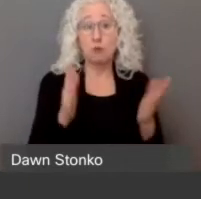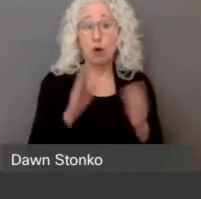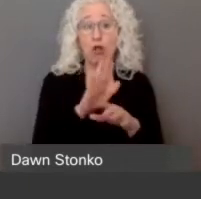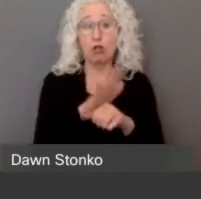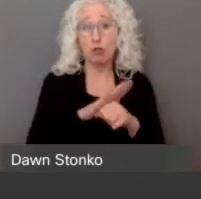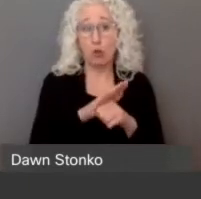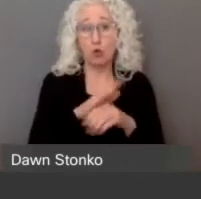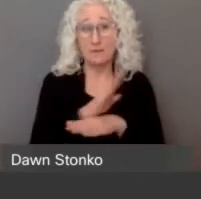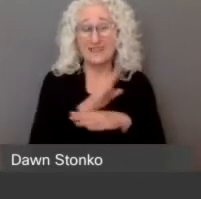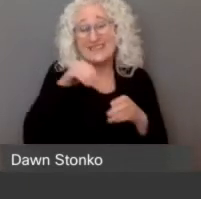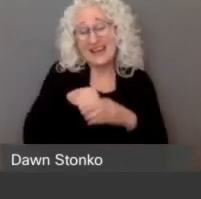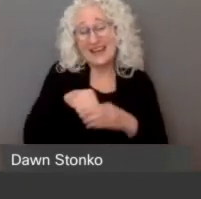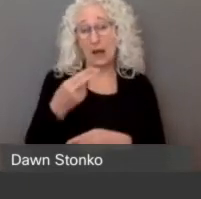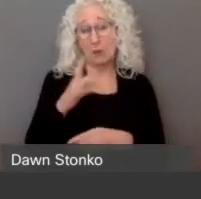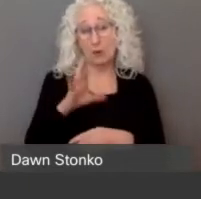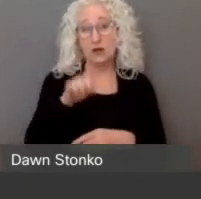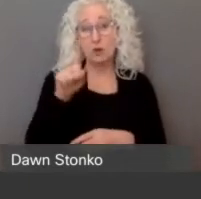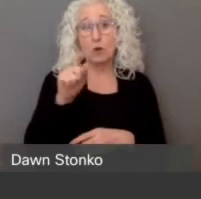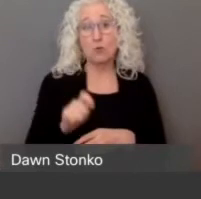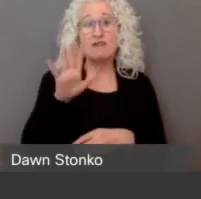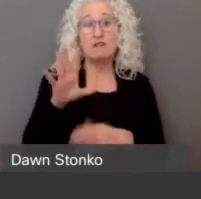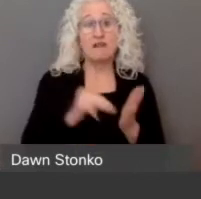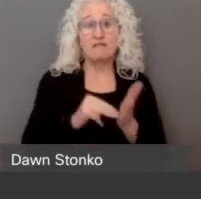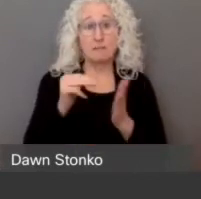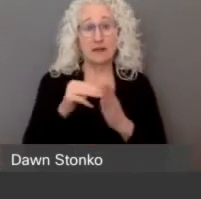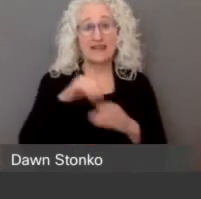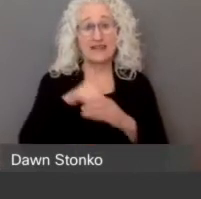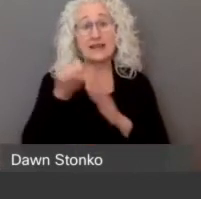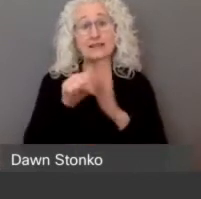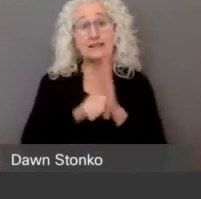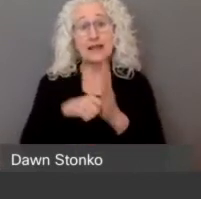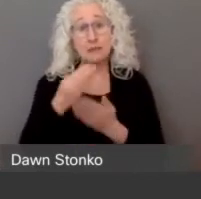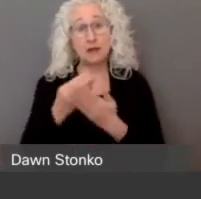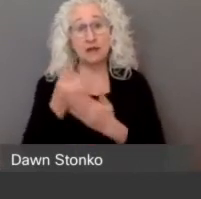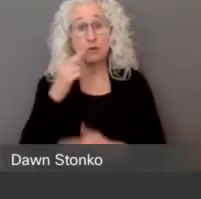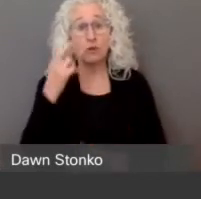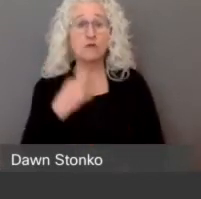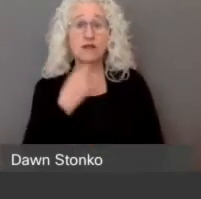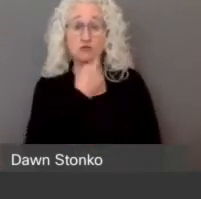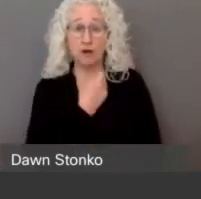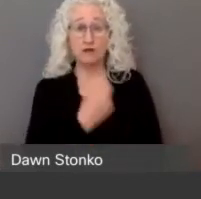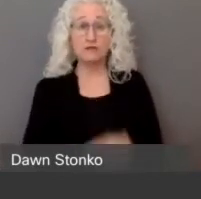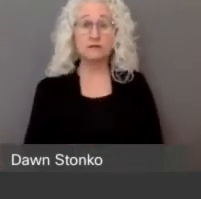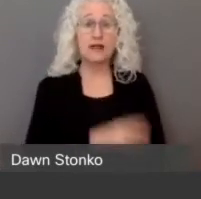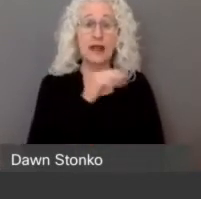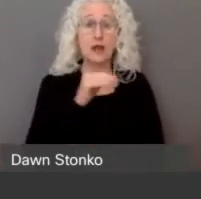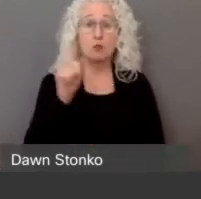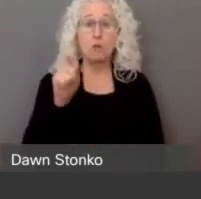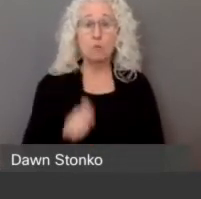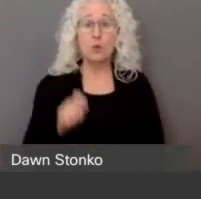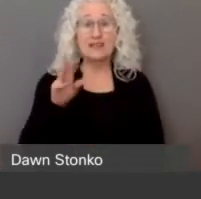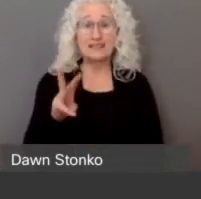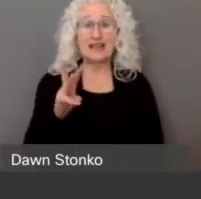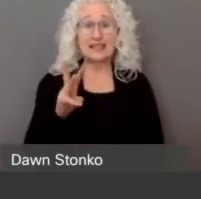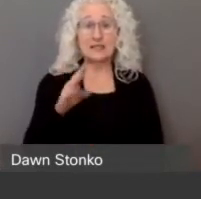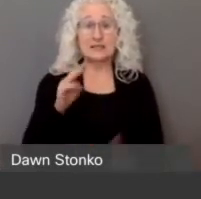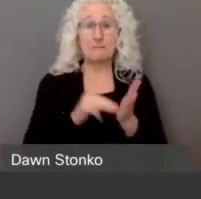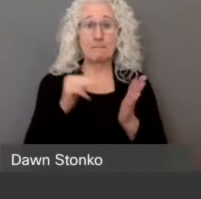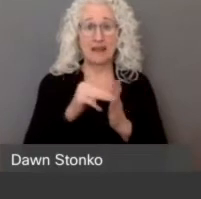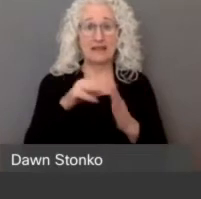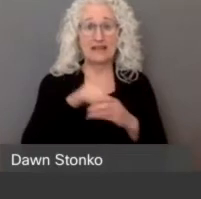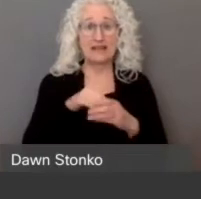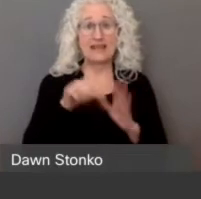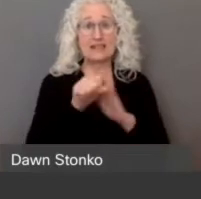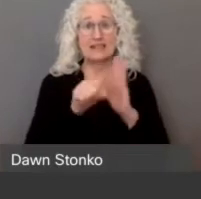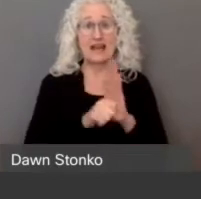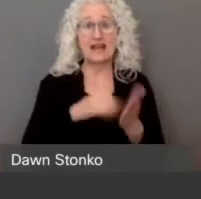County, $1.5 million in state funding for our restaurants, and $1.6 million in state funding for